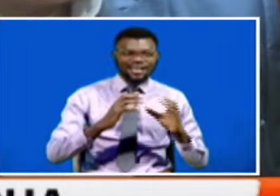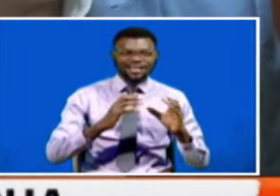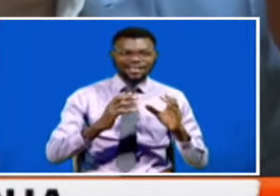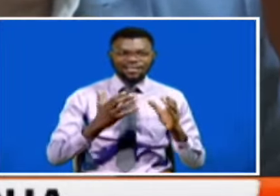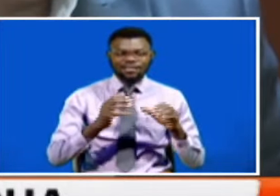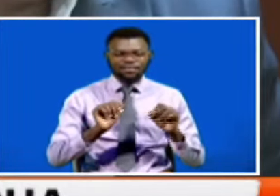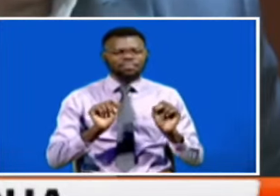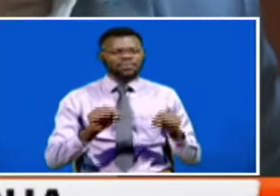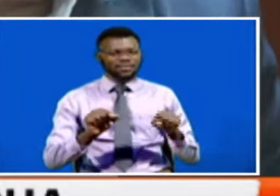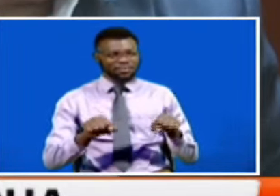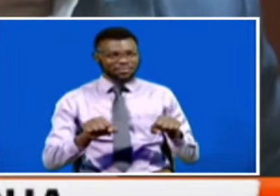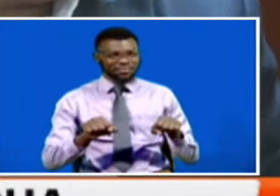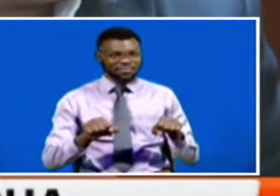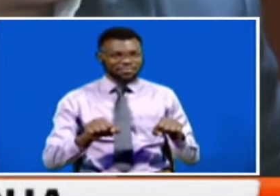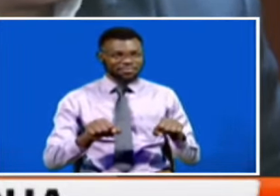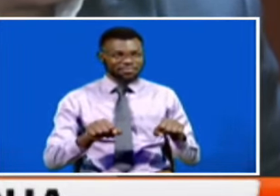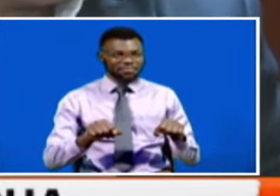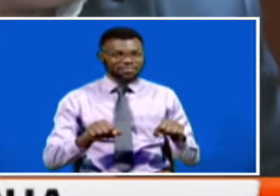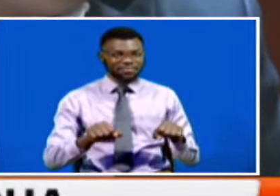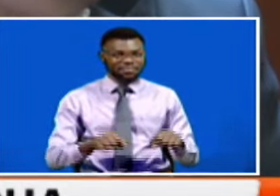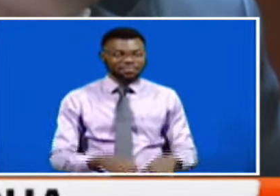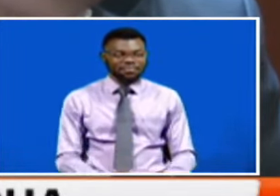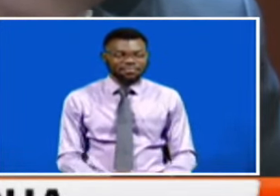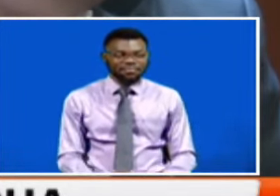present. Shailesh,